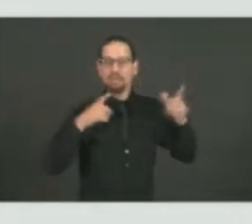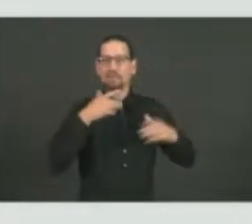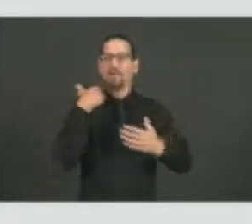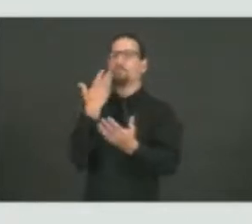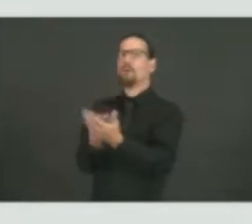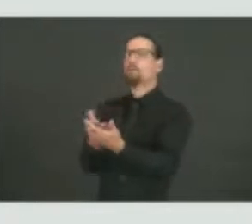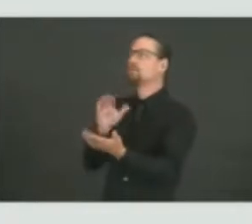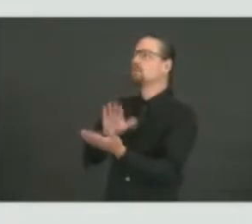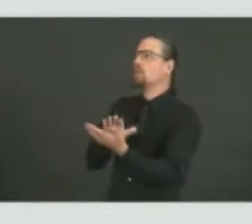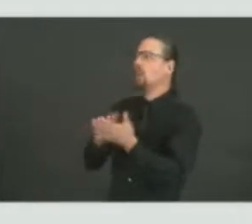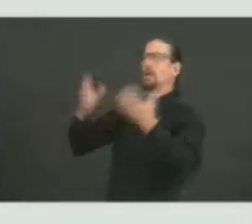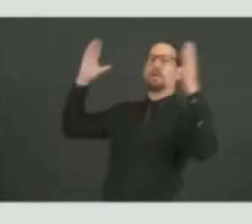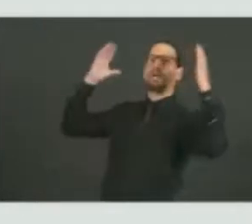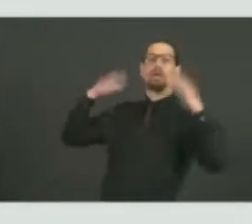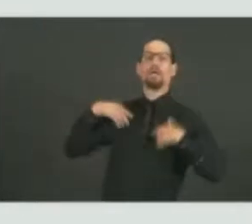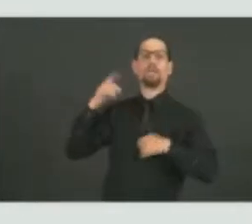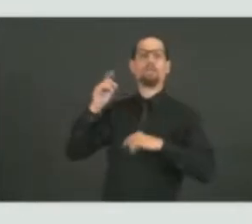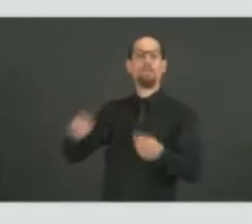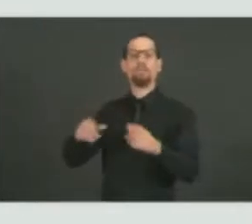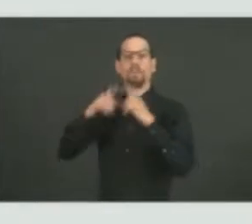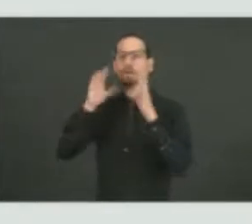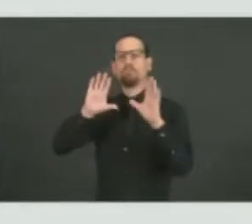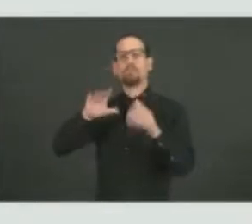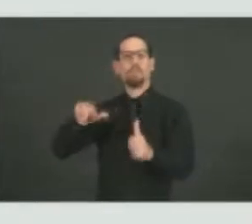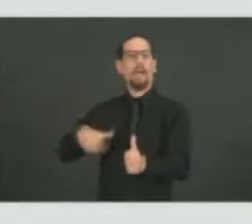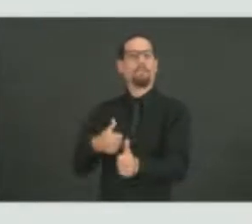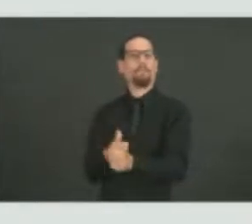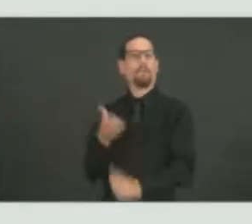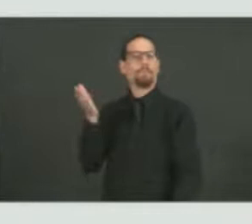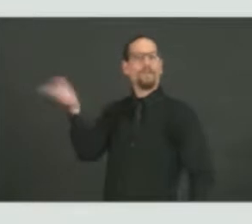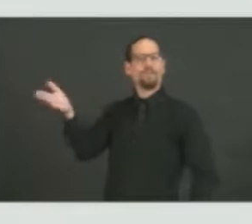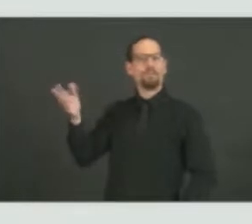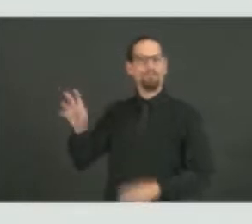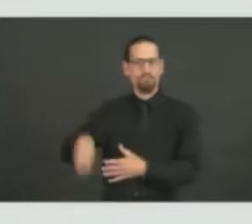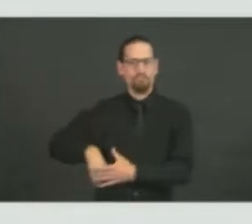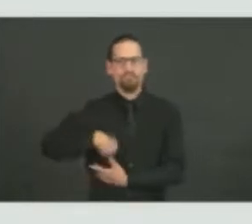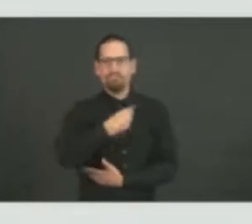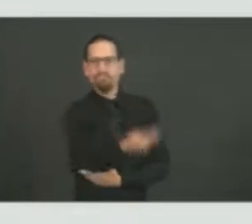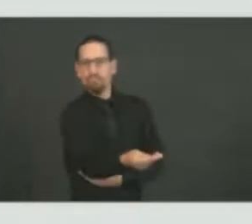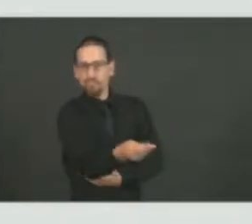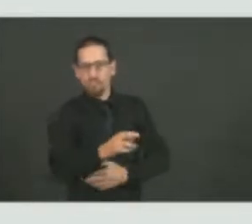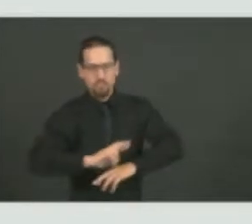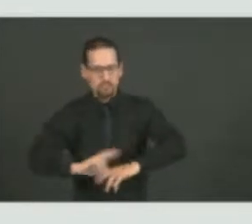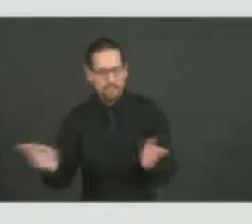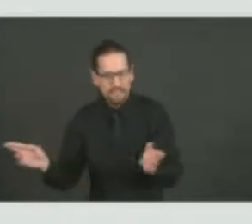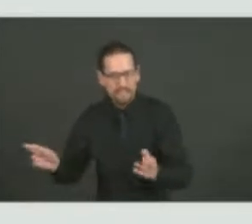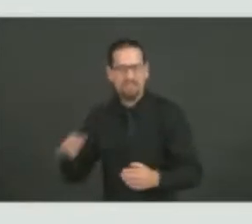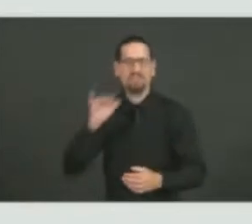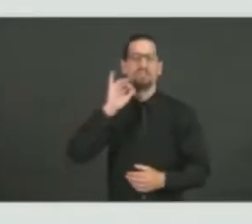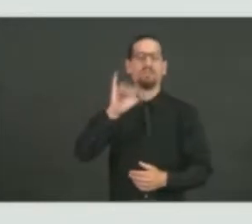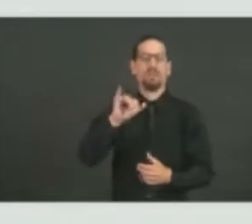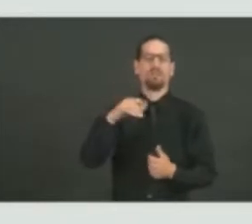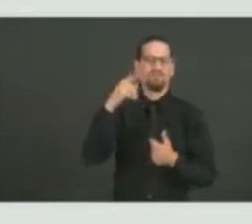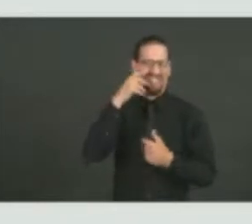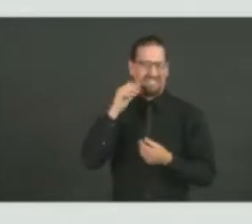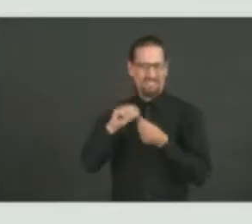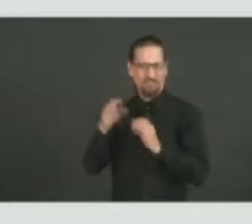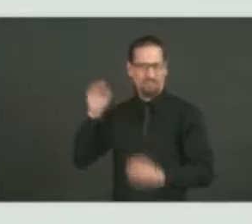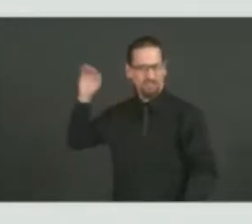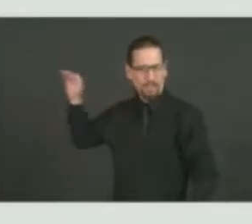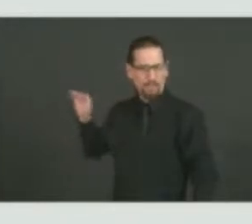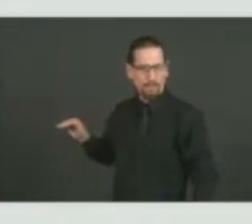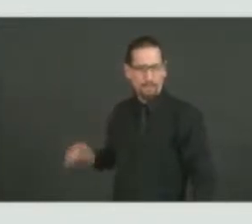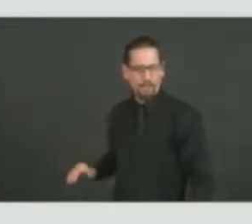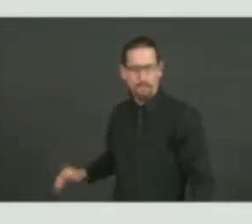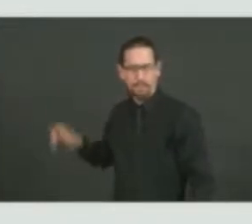readiness. So this encompasses several key areas, which you can see at the screen. Does every school district have a comprehensive plan with